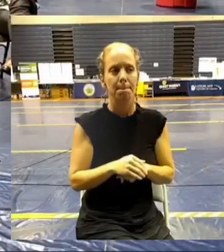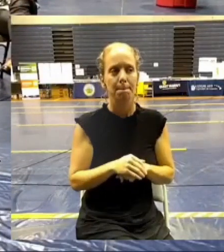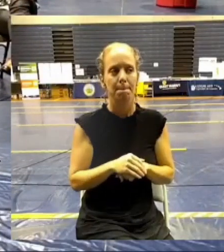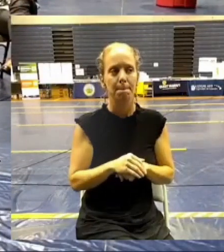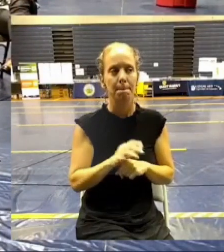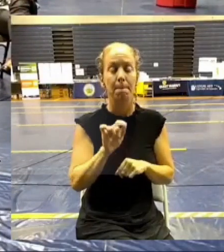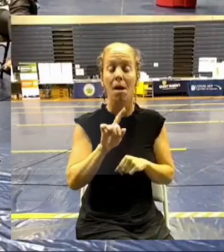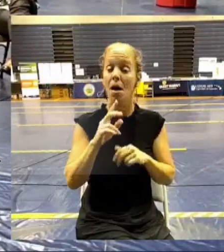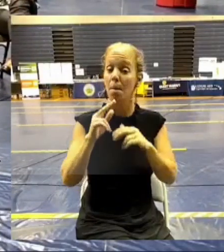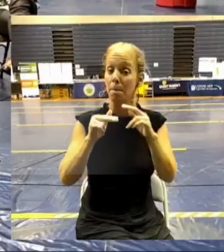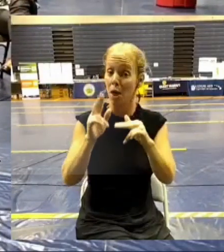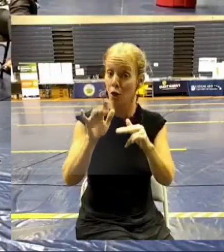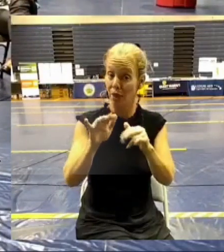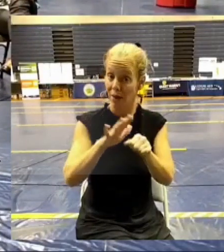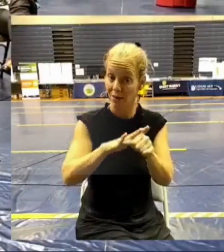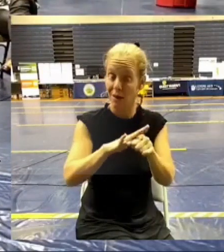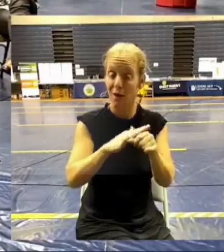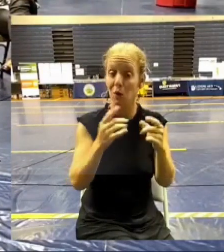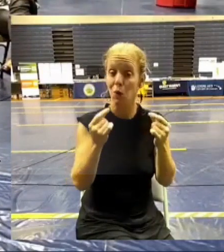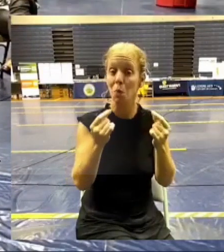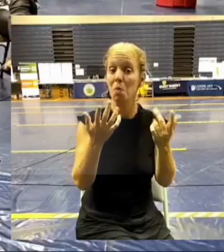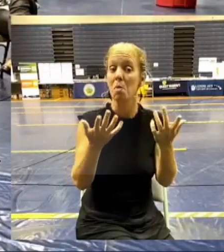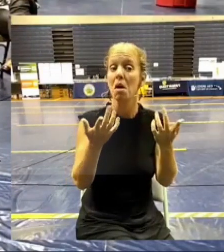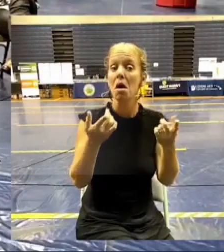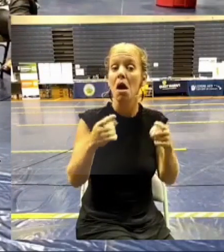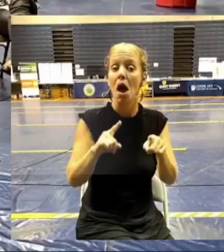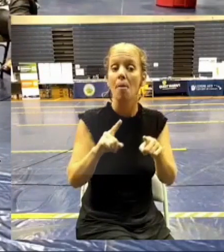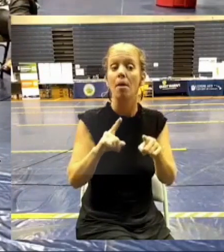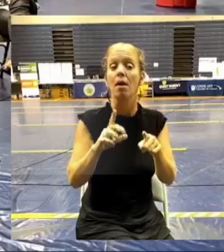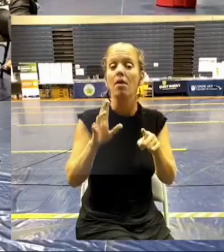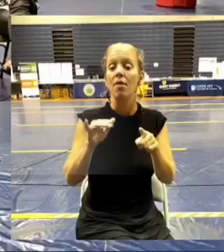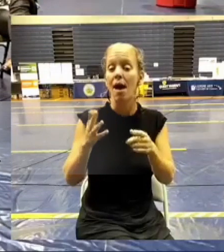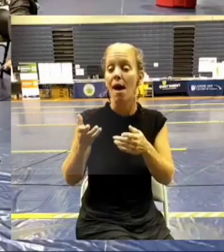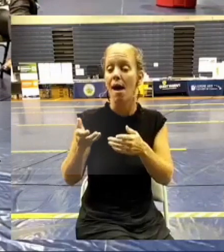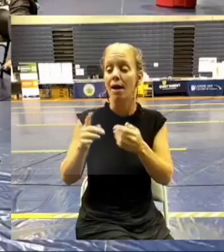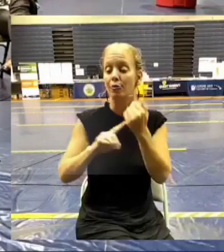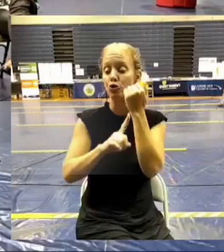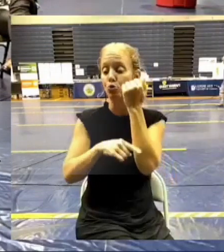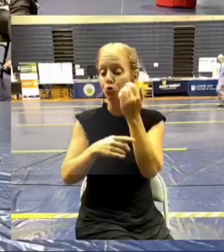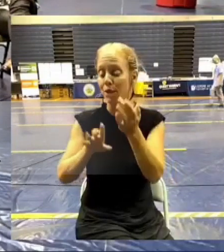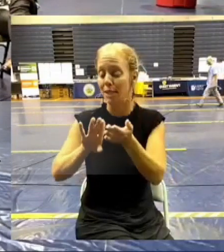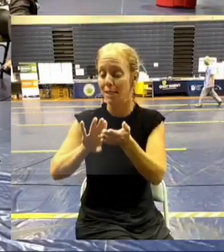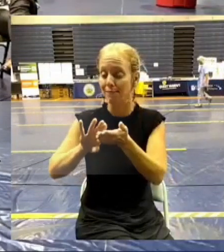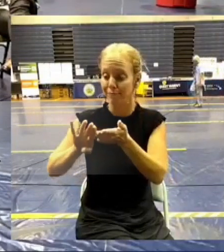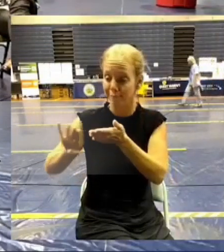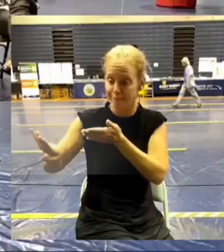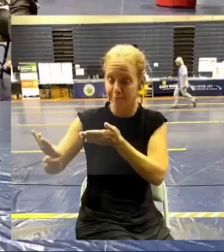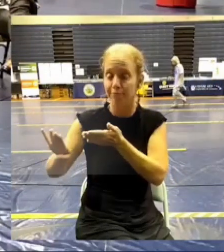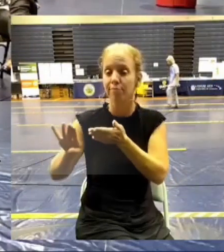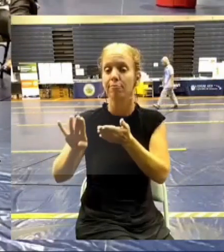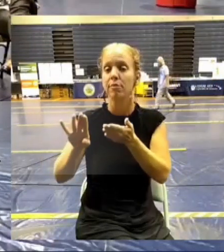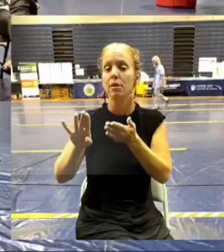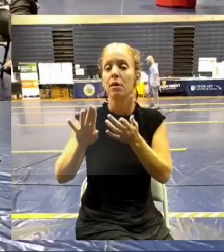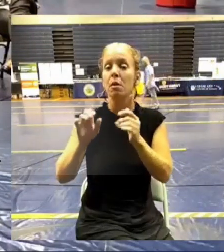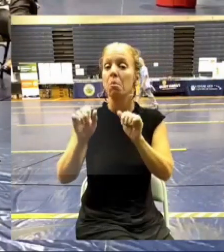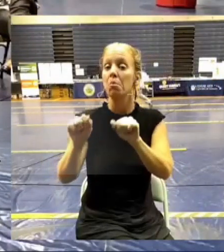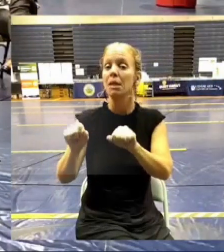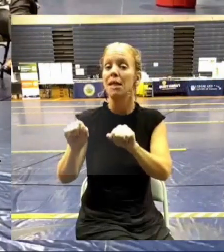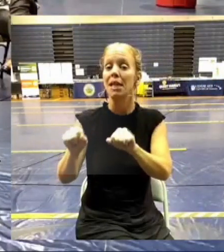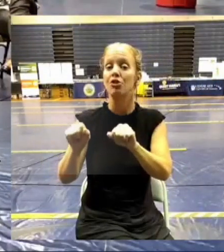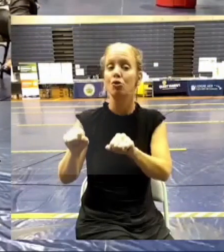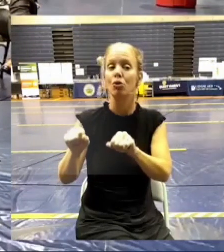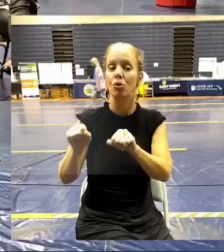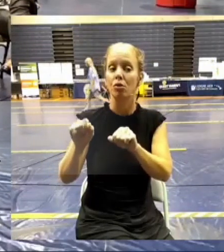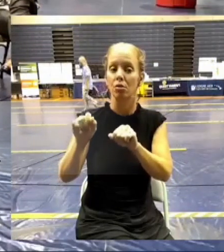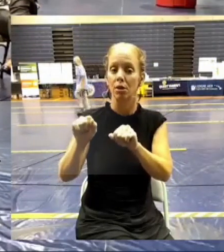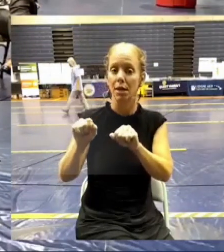addition to building a site, what may happen as debris quickly gets moved, there's always the potential too at some